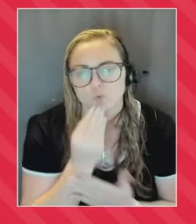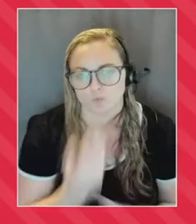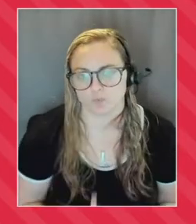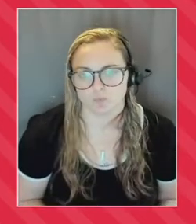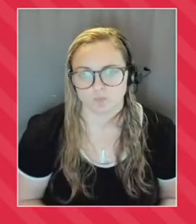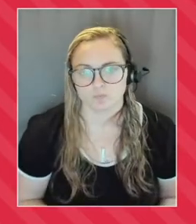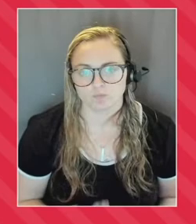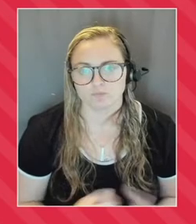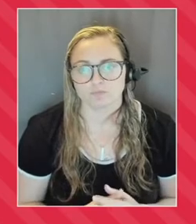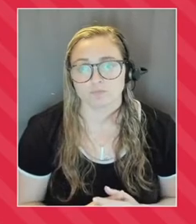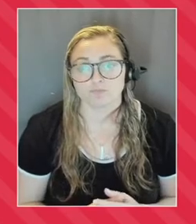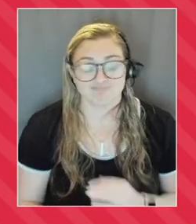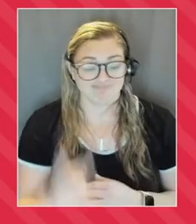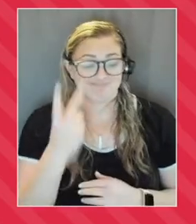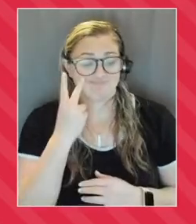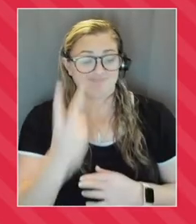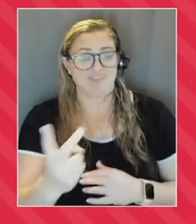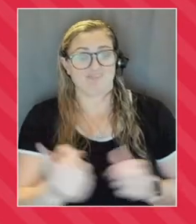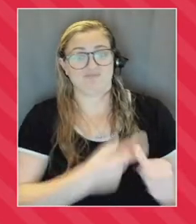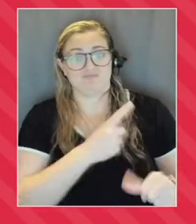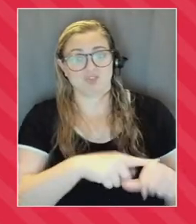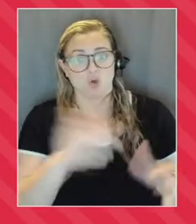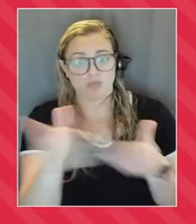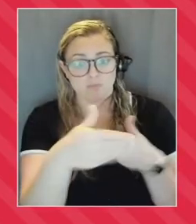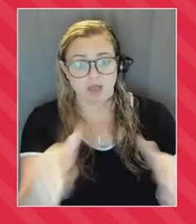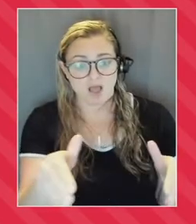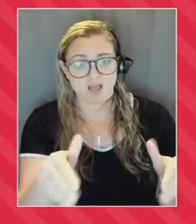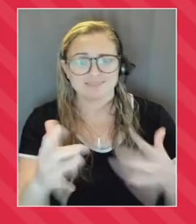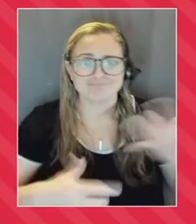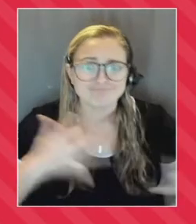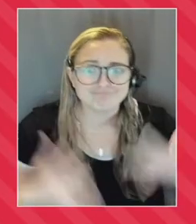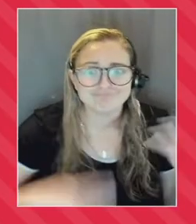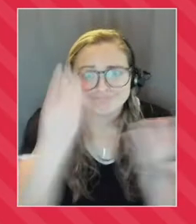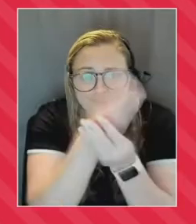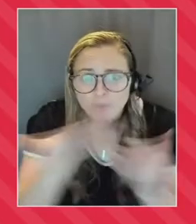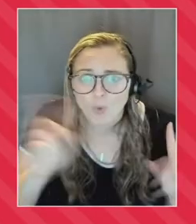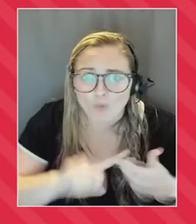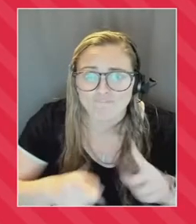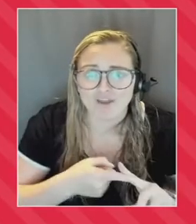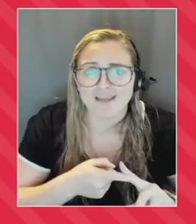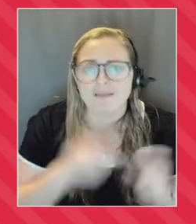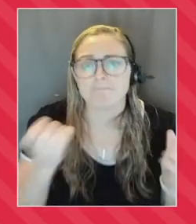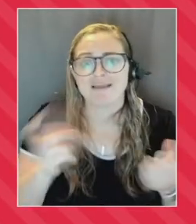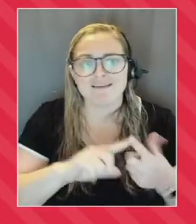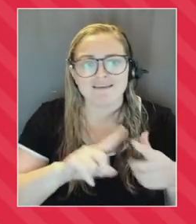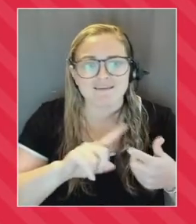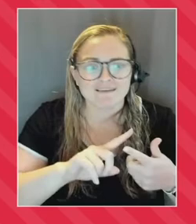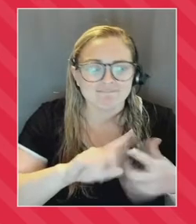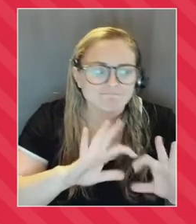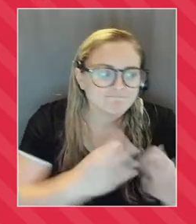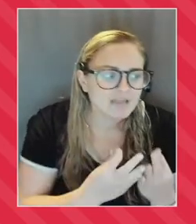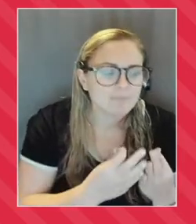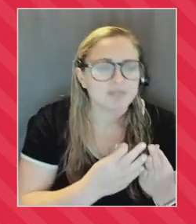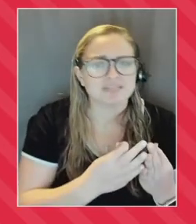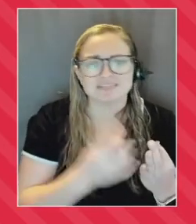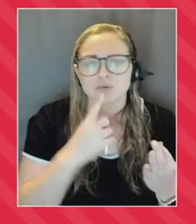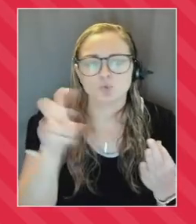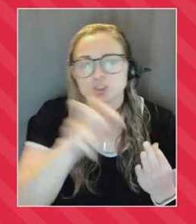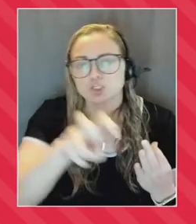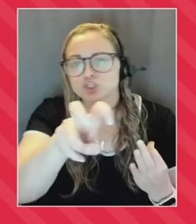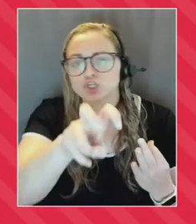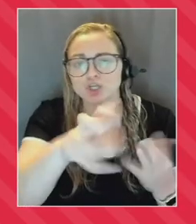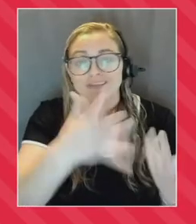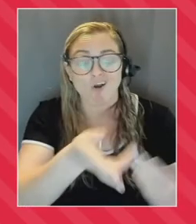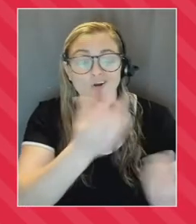first delivery, everybody was excited, told their friends. A lot of families talked about how this was part of a journey that they were already